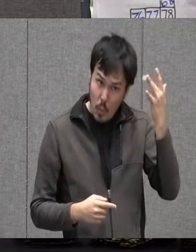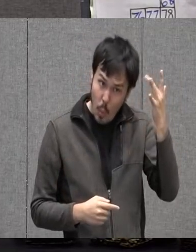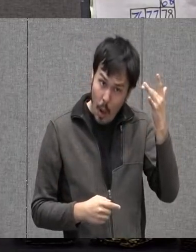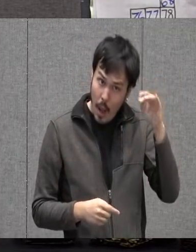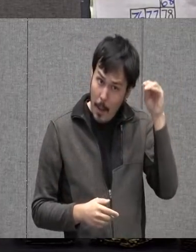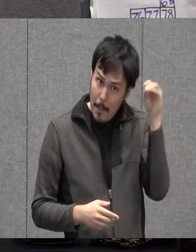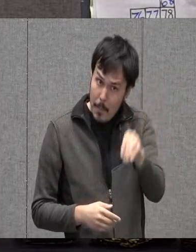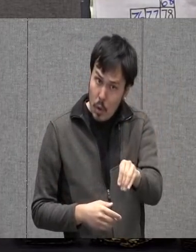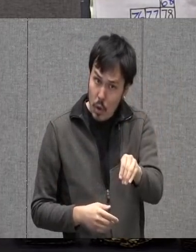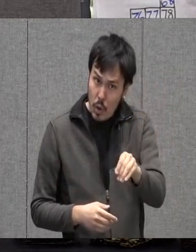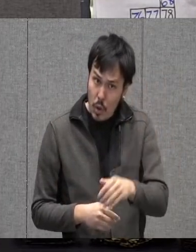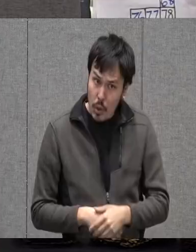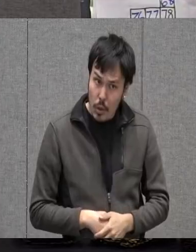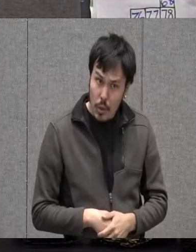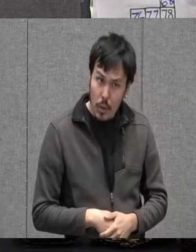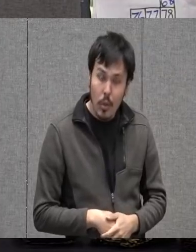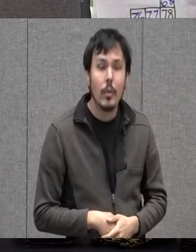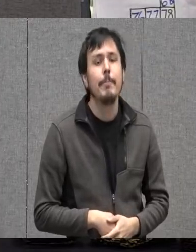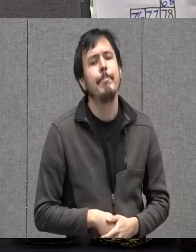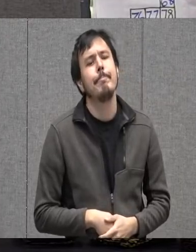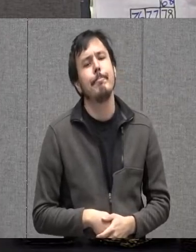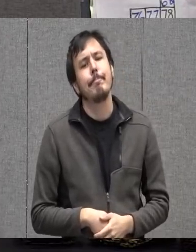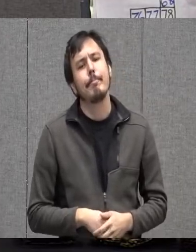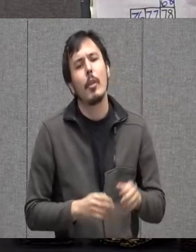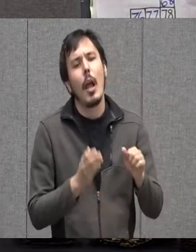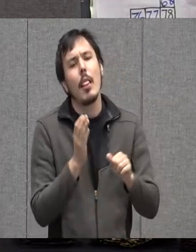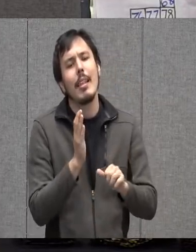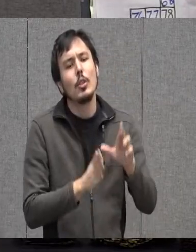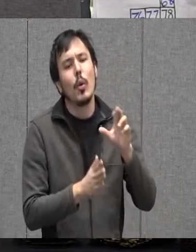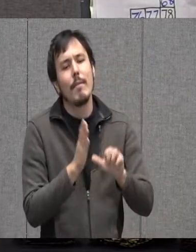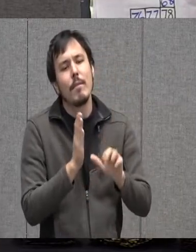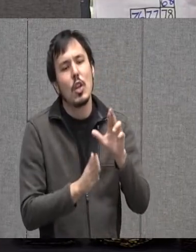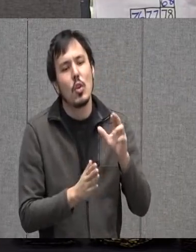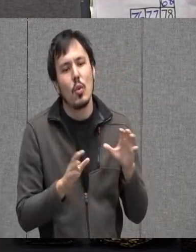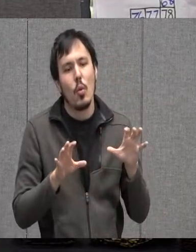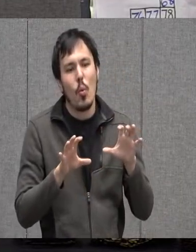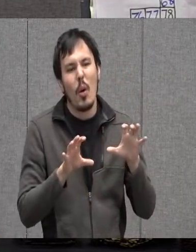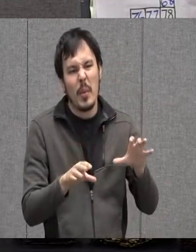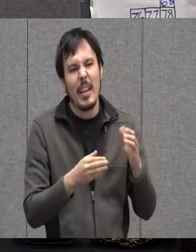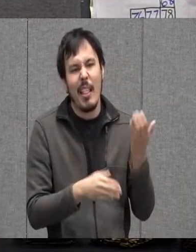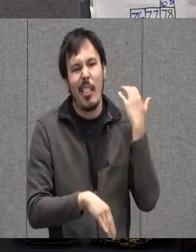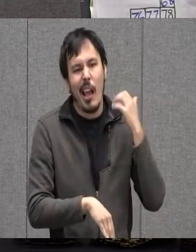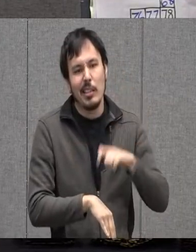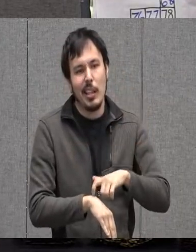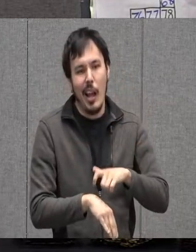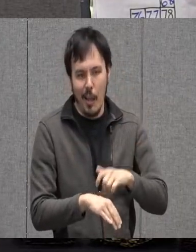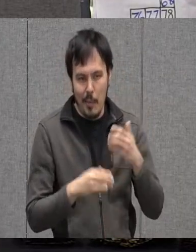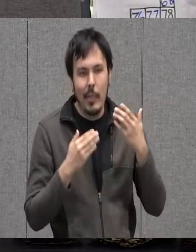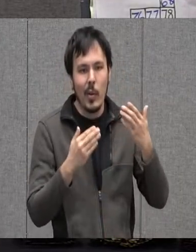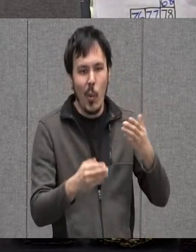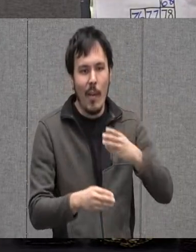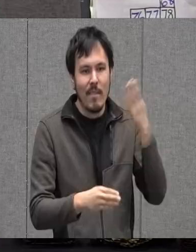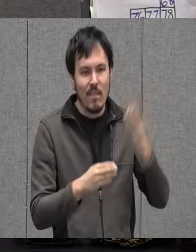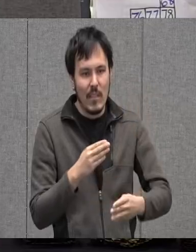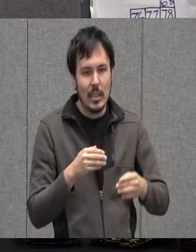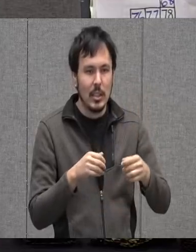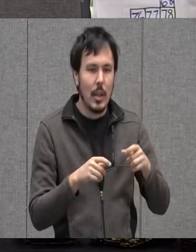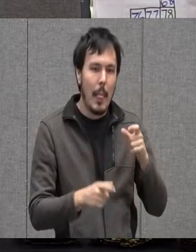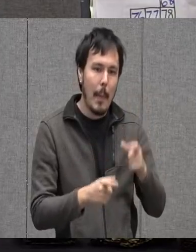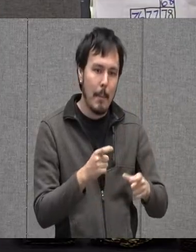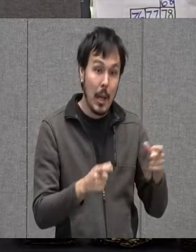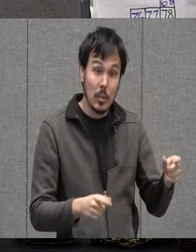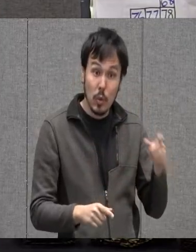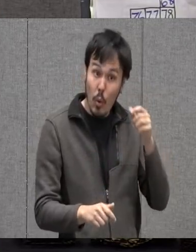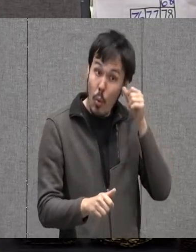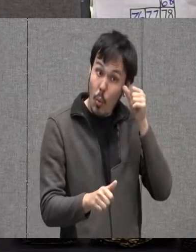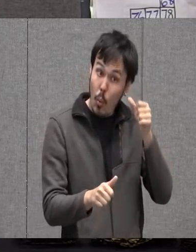there. So let's review what we did last time, and then let's go ahead and finish off the puzzle. Reminder, you